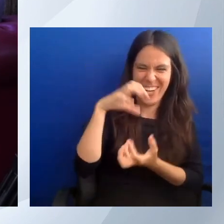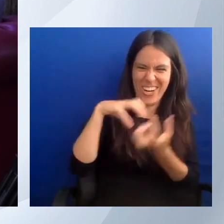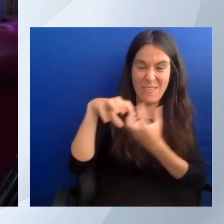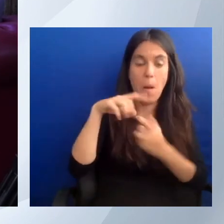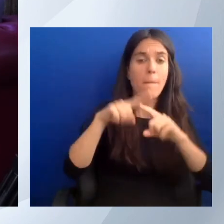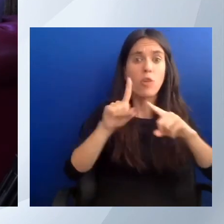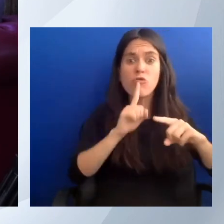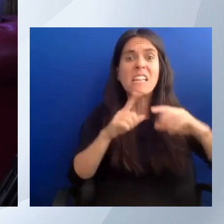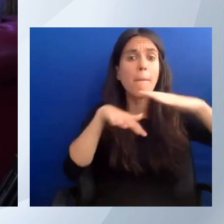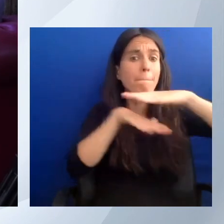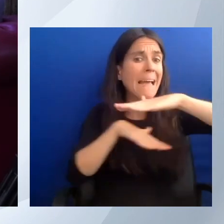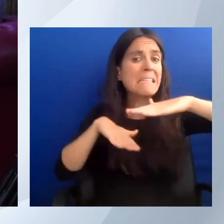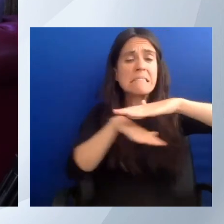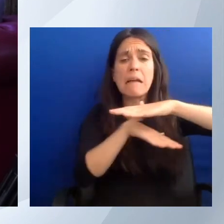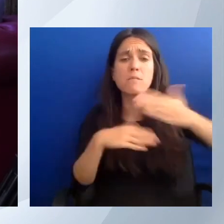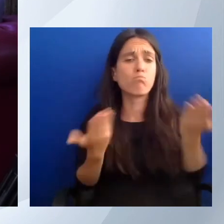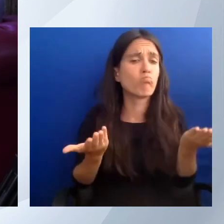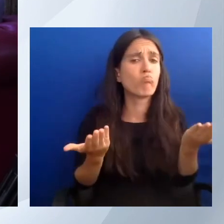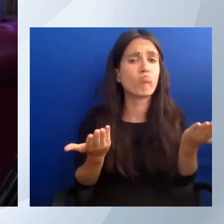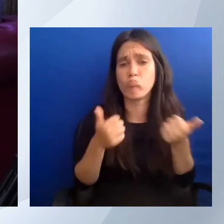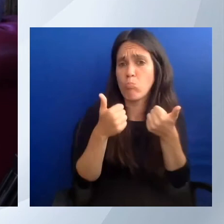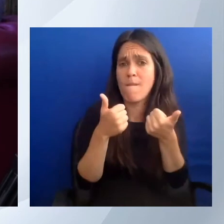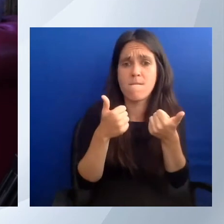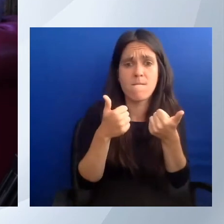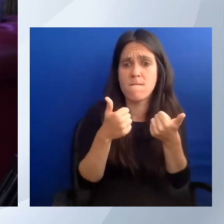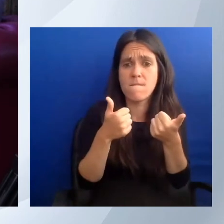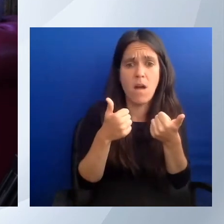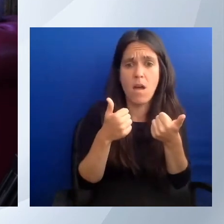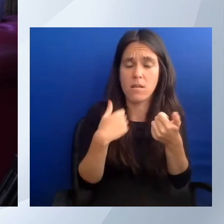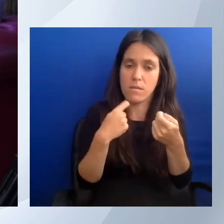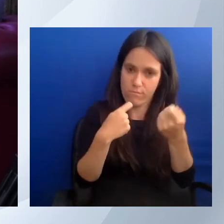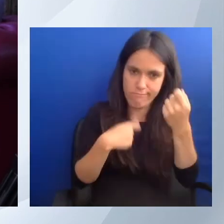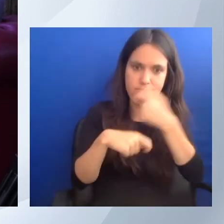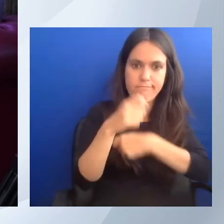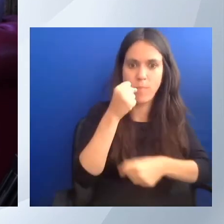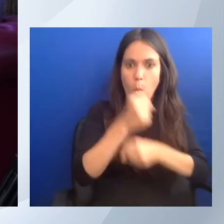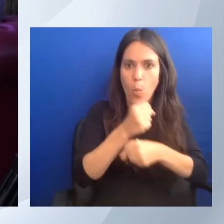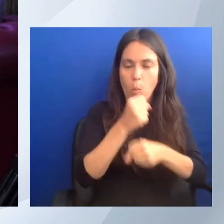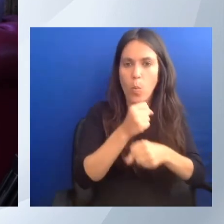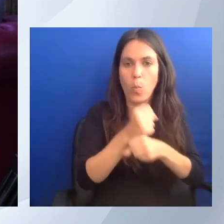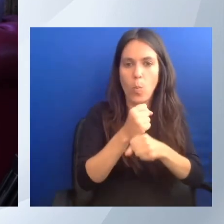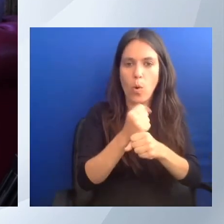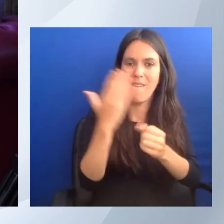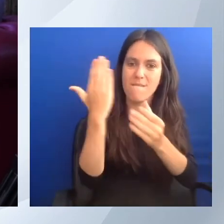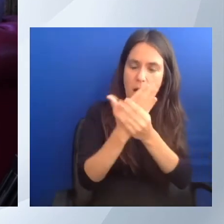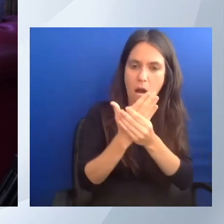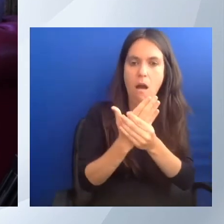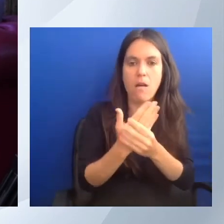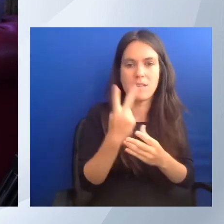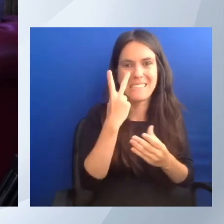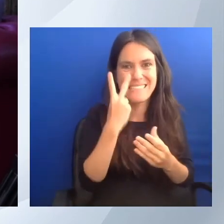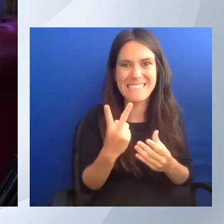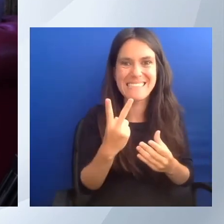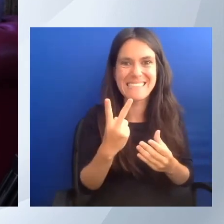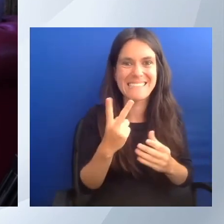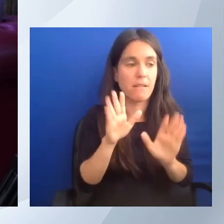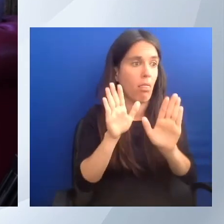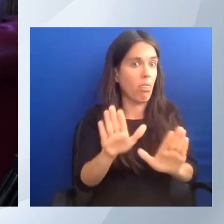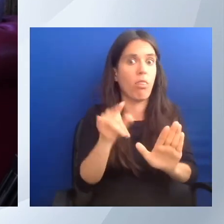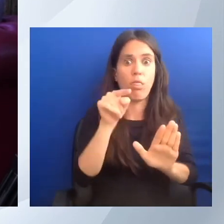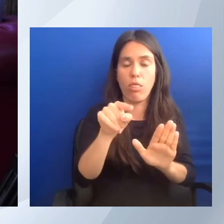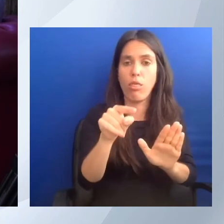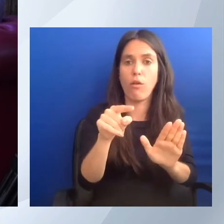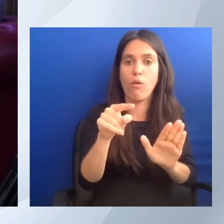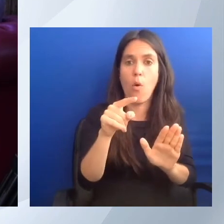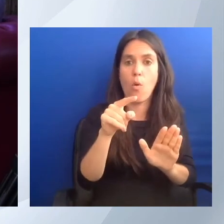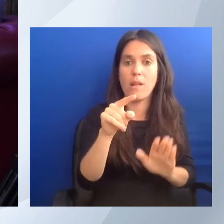just get a plugin that translates your WordPress sites to Markdown files, and the plugin is there. It's just install, export,